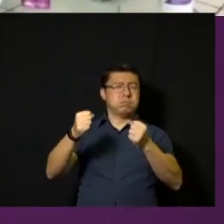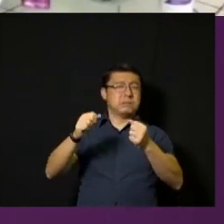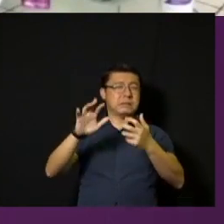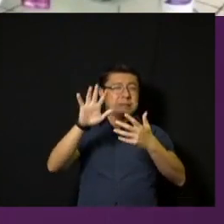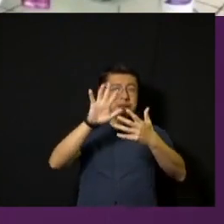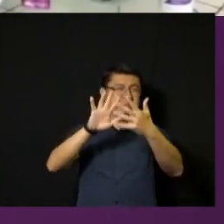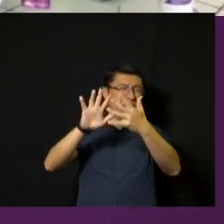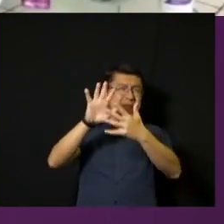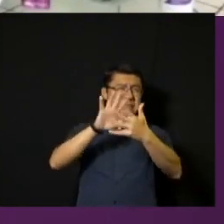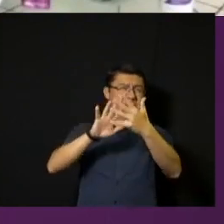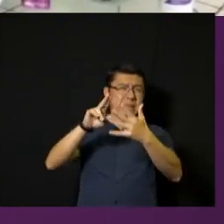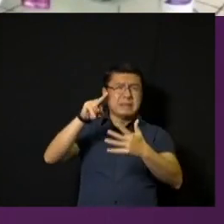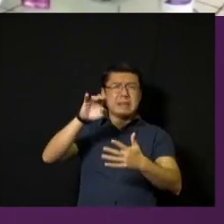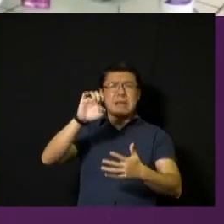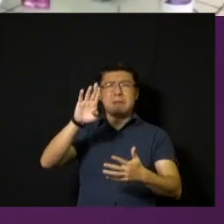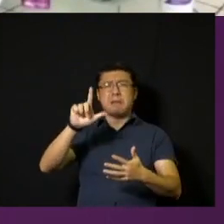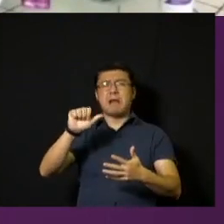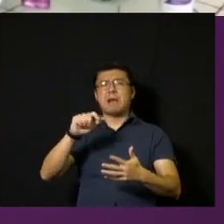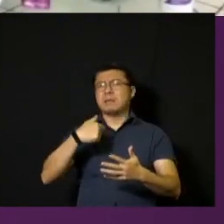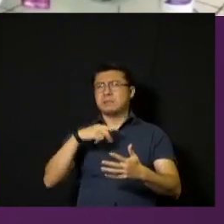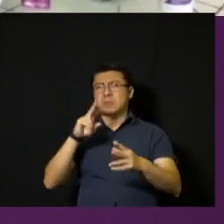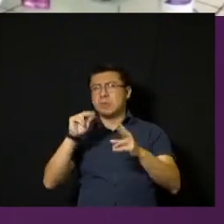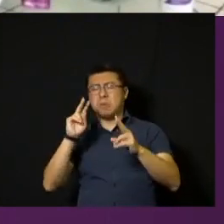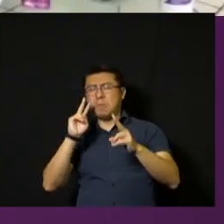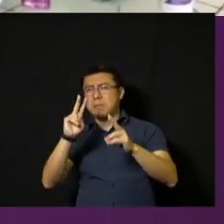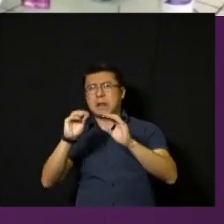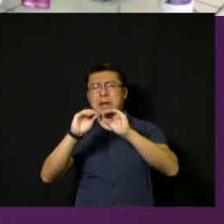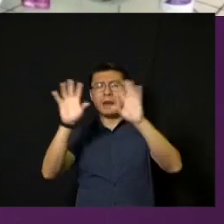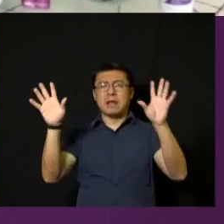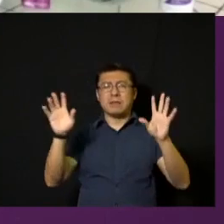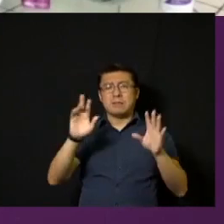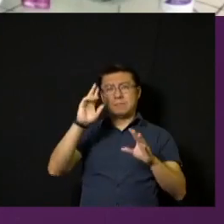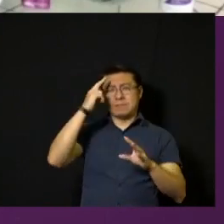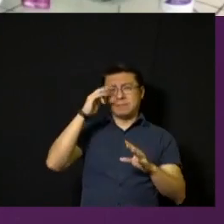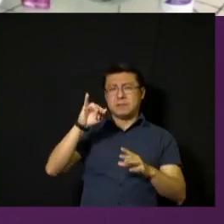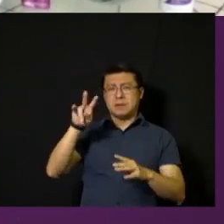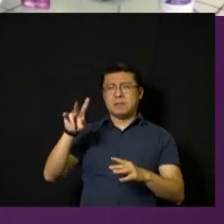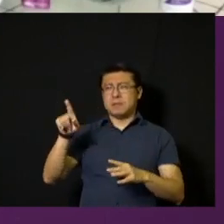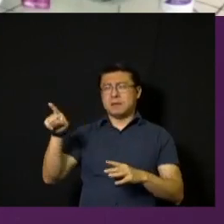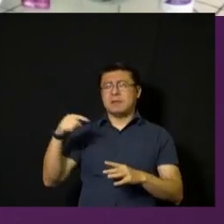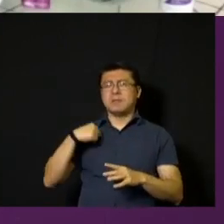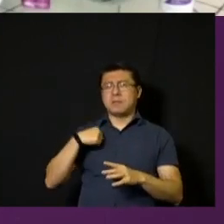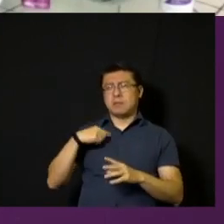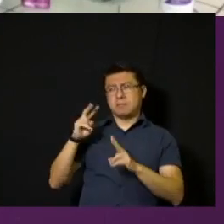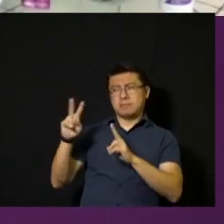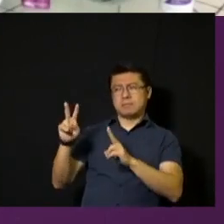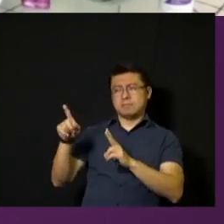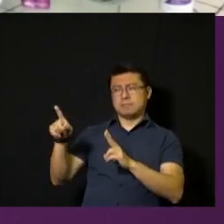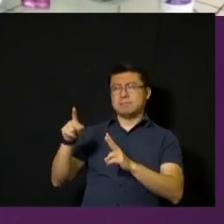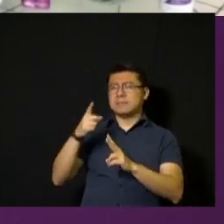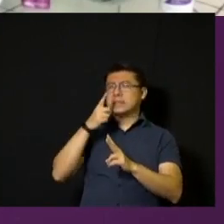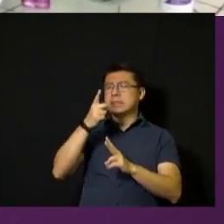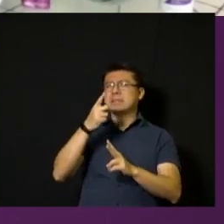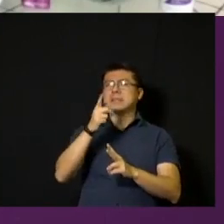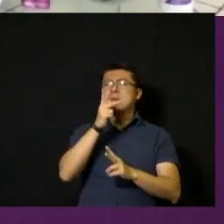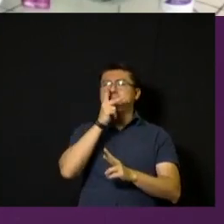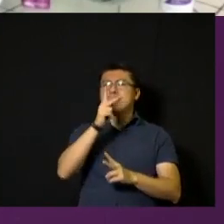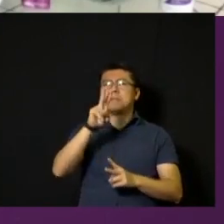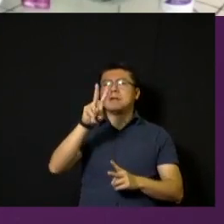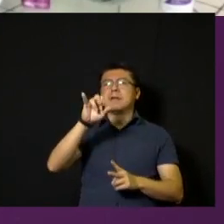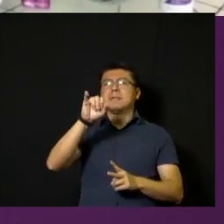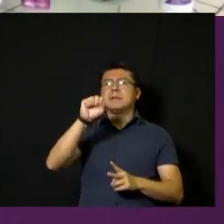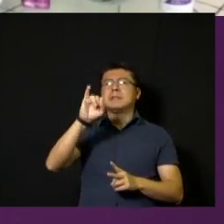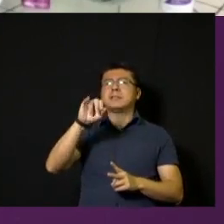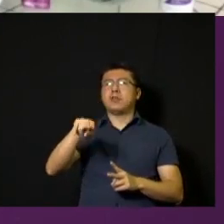want to go, but you can't see it. I when I met Jorge Vergara, I learned a